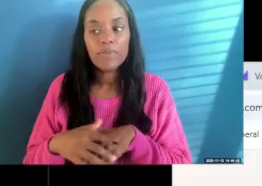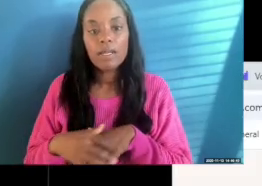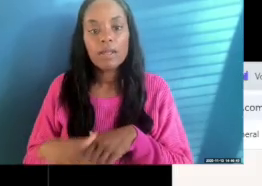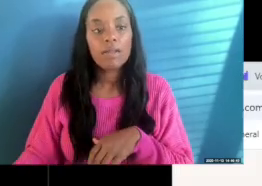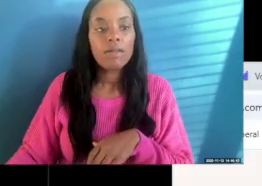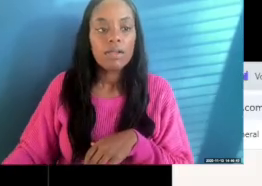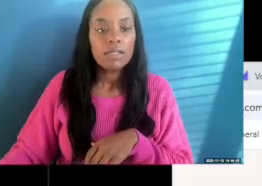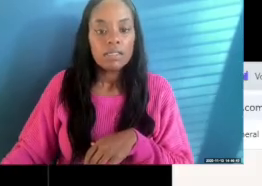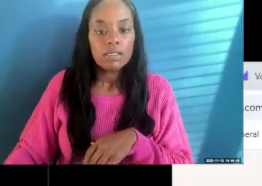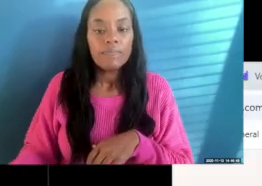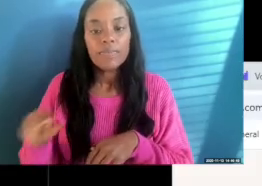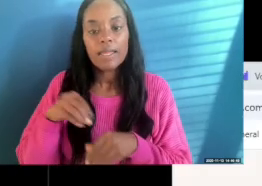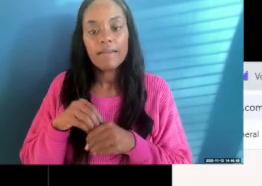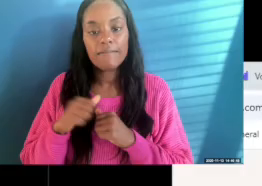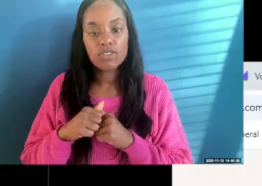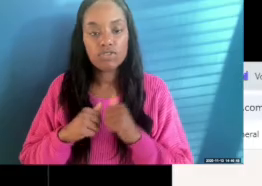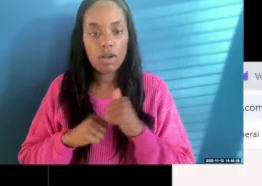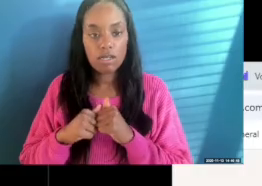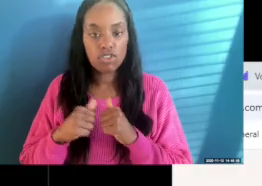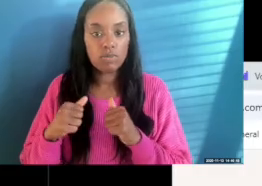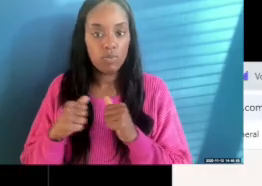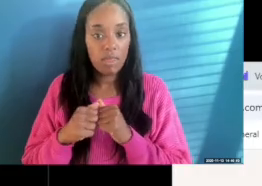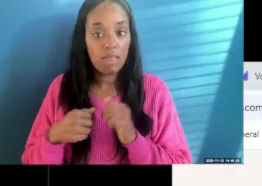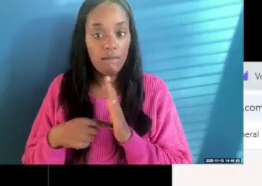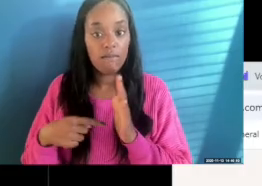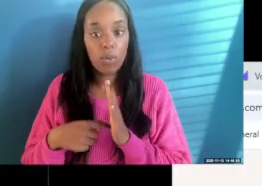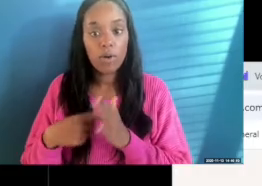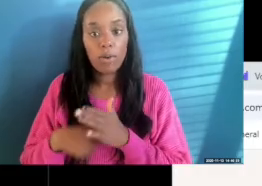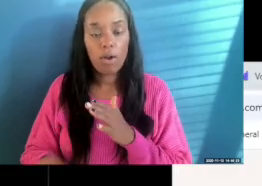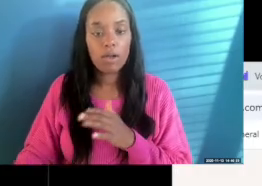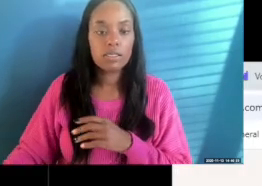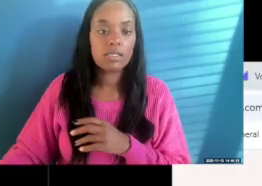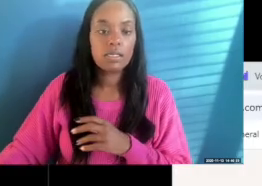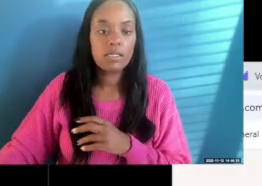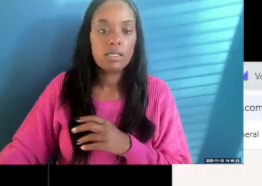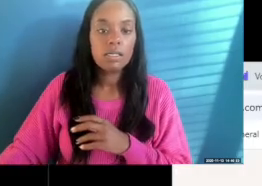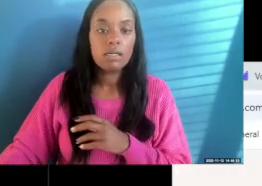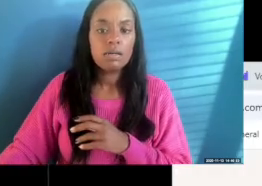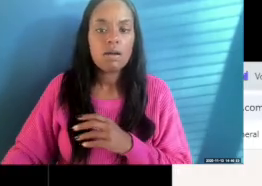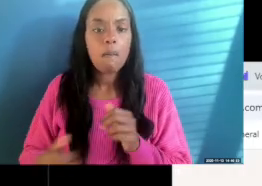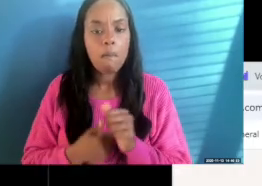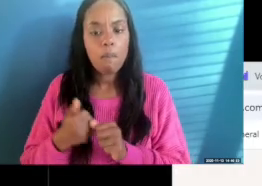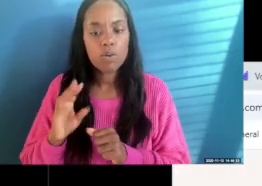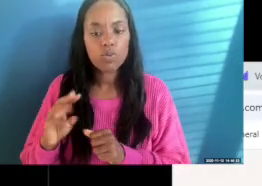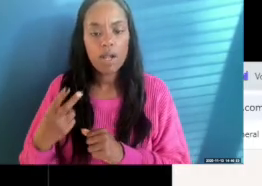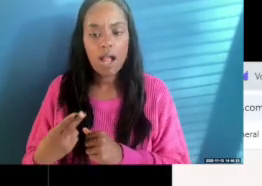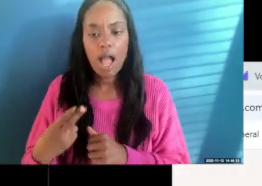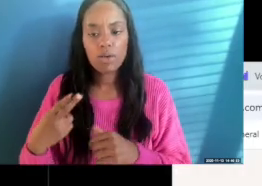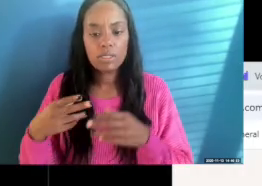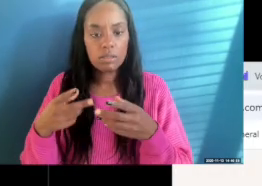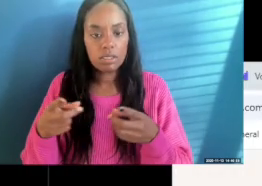that 4 through 6, which is an easily adopted overnight charge use on level 2 charging